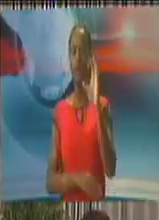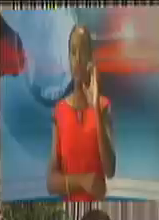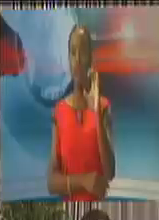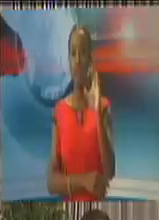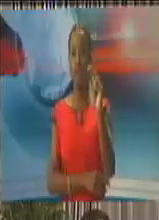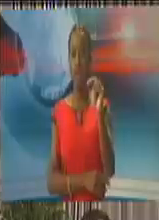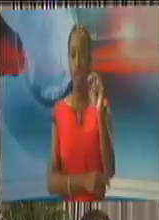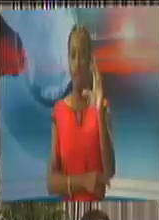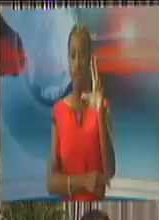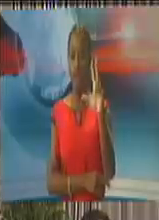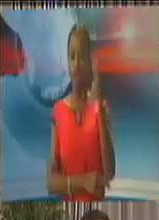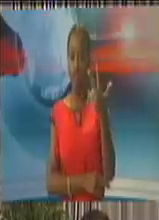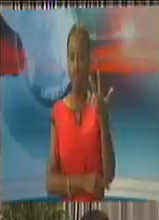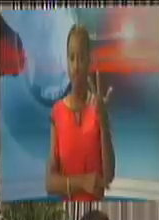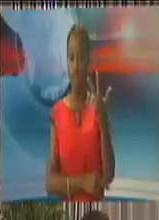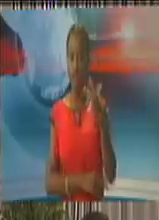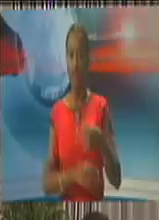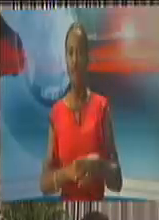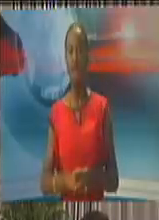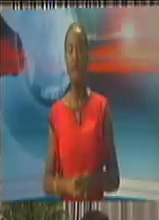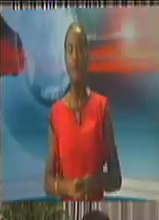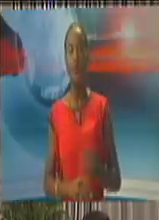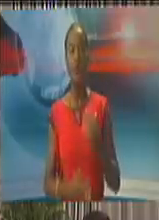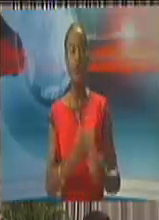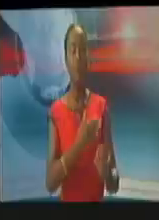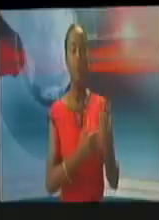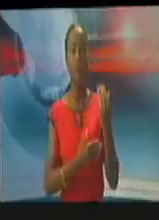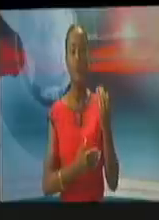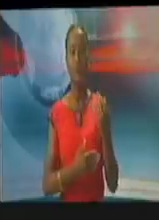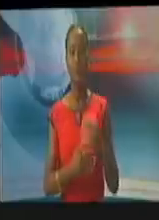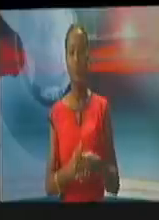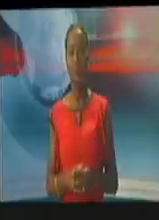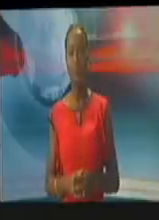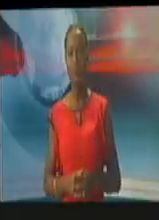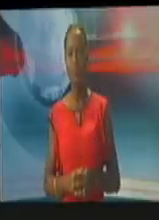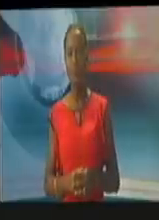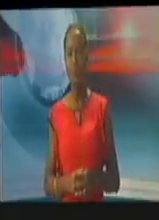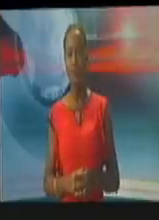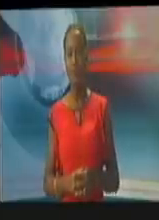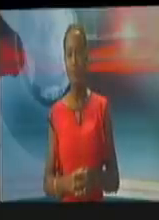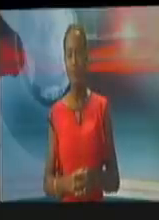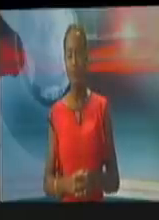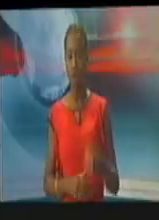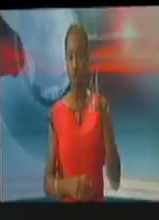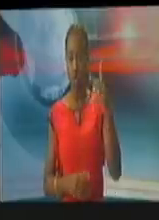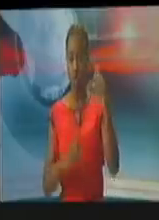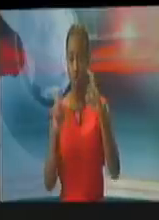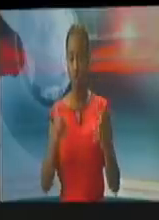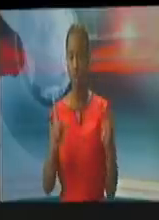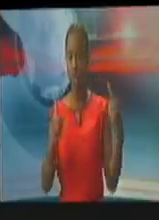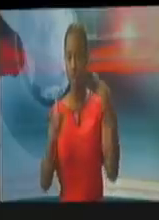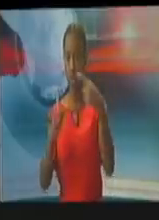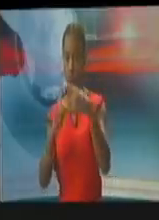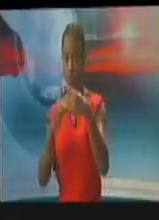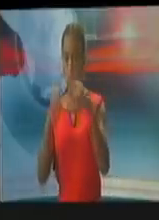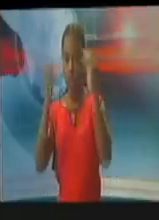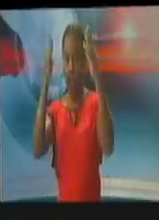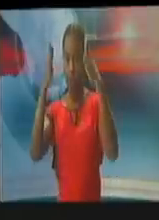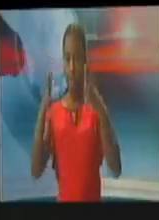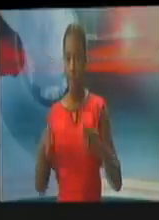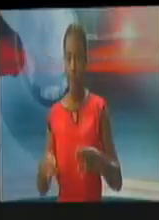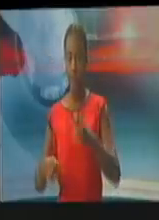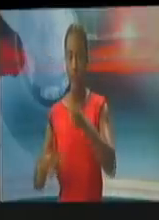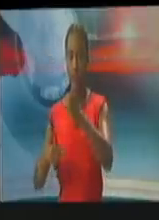Everyone, Carissa Lee here from CNC3. Hi, morning. Morning. Morning. I have two questions, one for Minister Young, one for